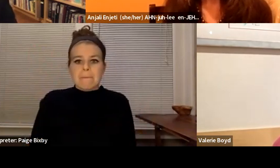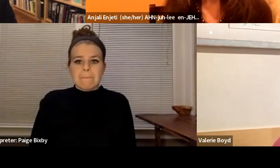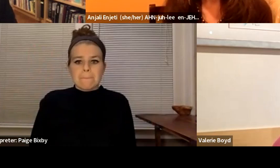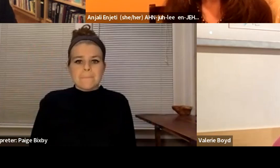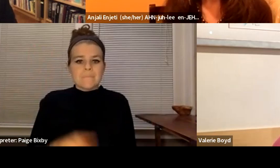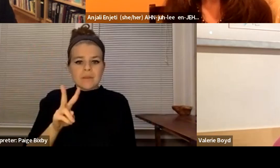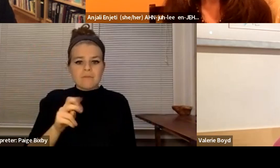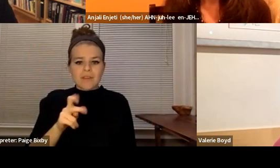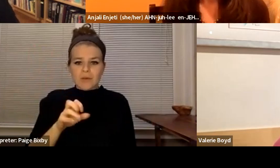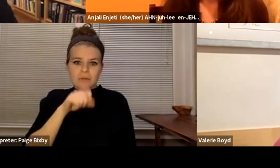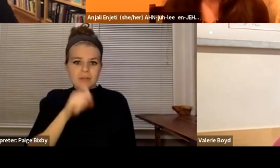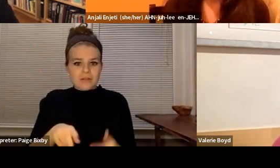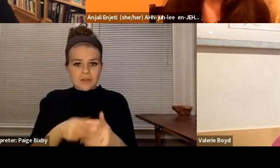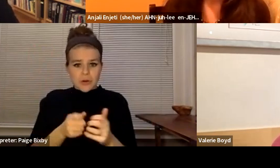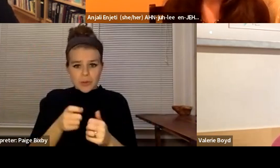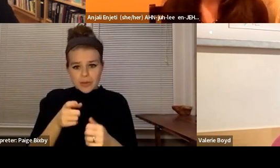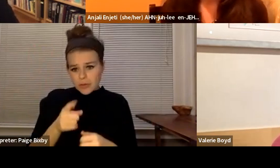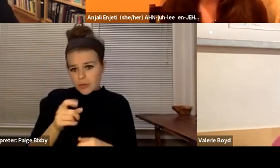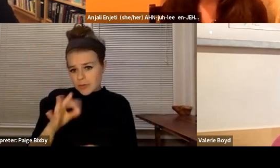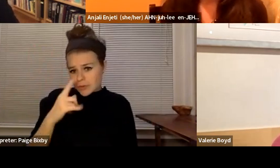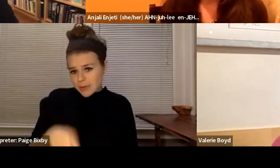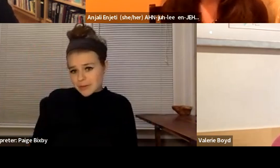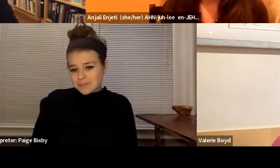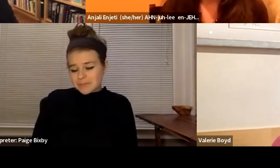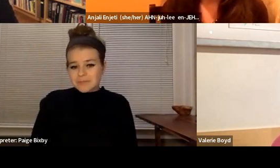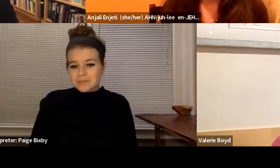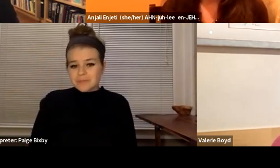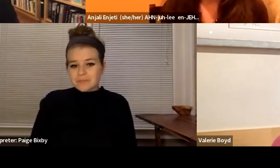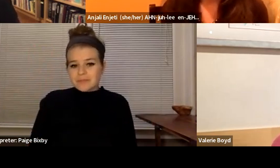Valerie, I'd love to begin with you if you don't mind.